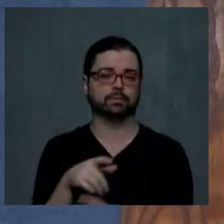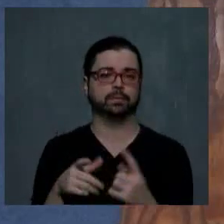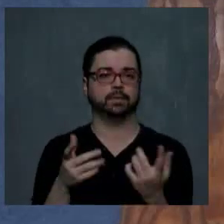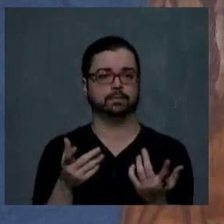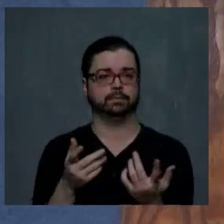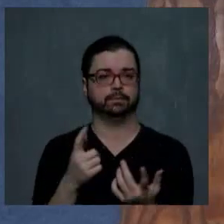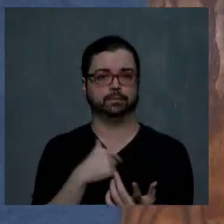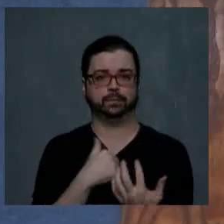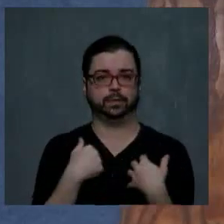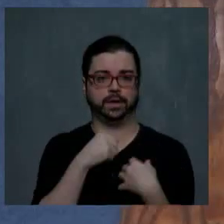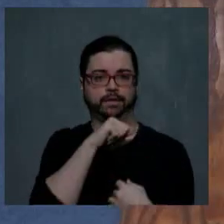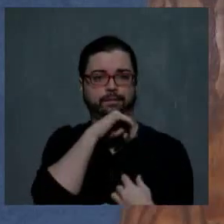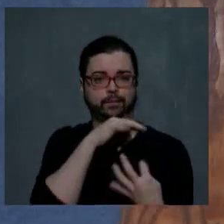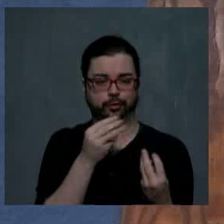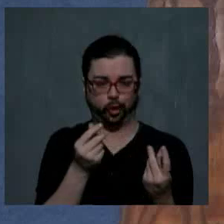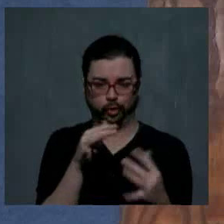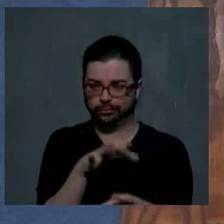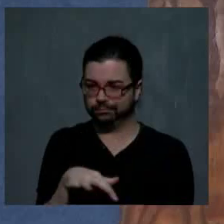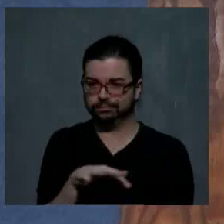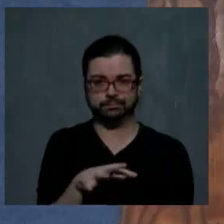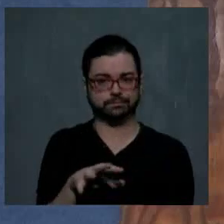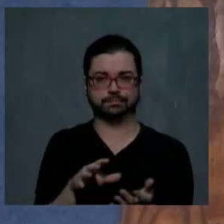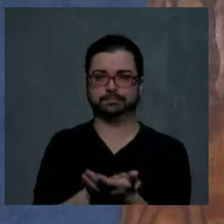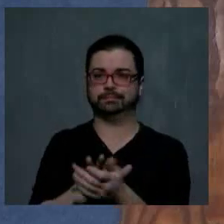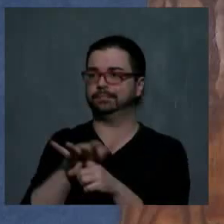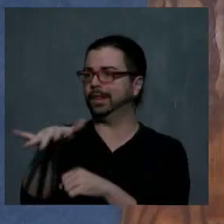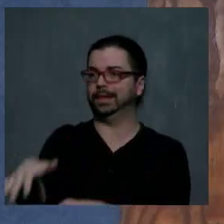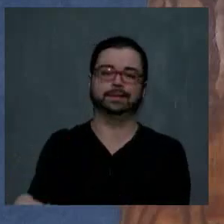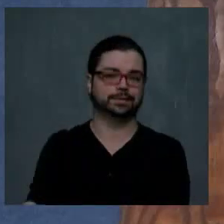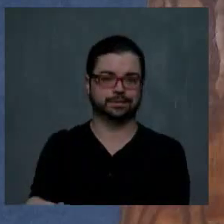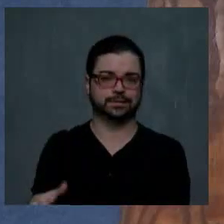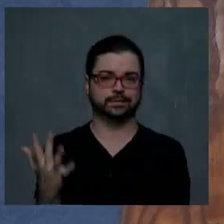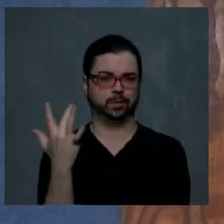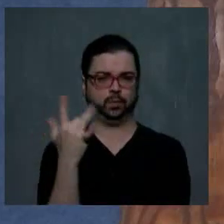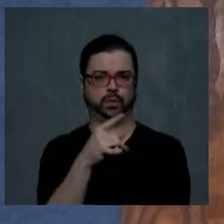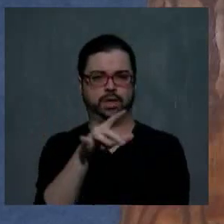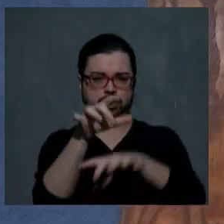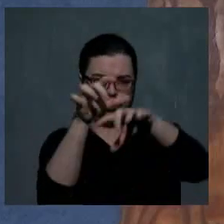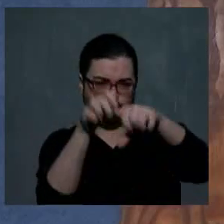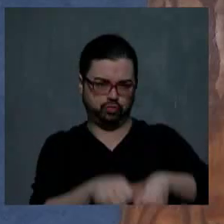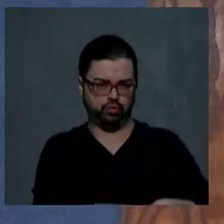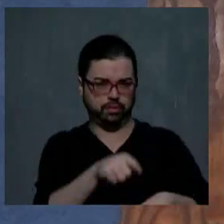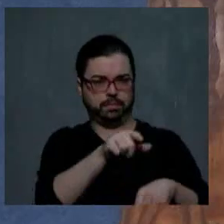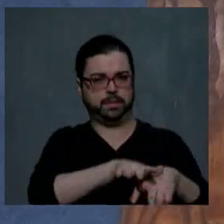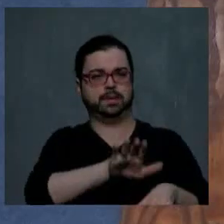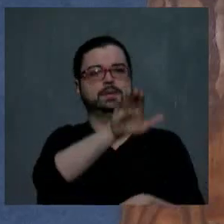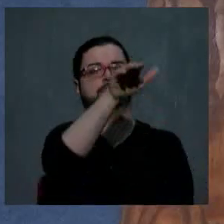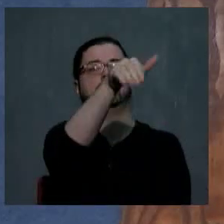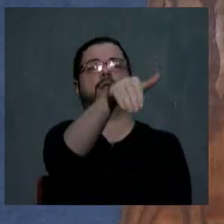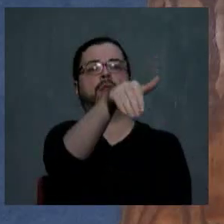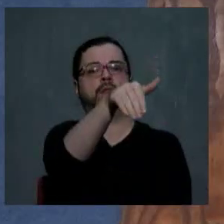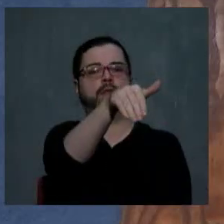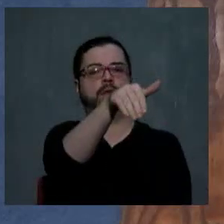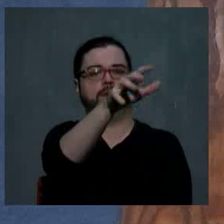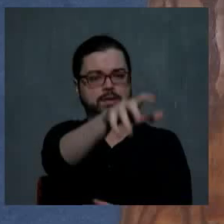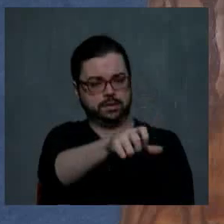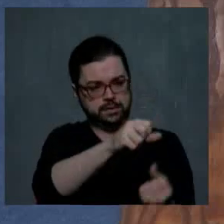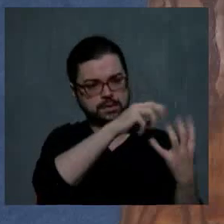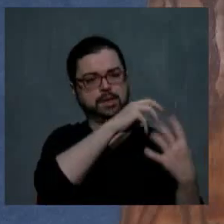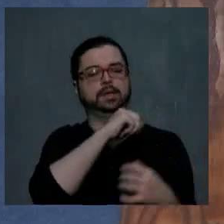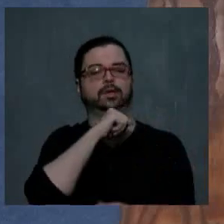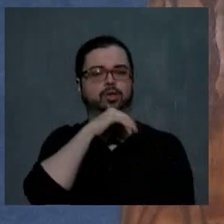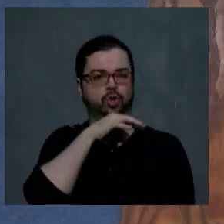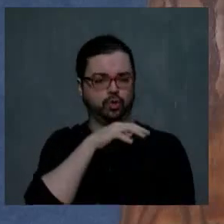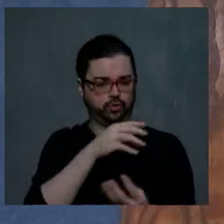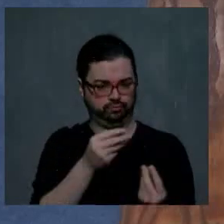there's dirt up plenty. Why strip this hill and take dirt just for the sake